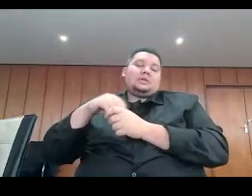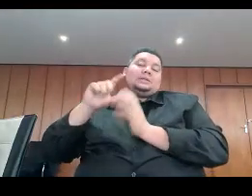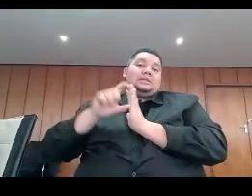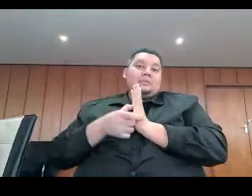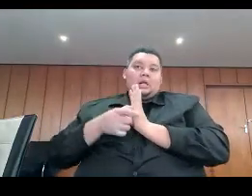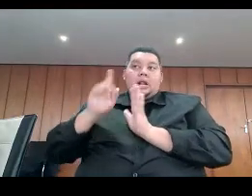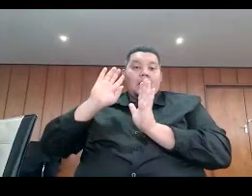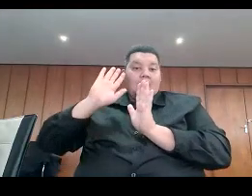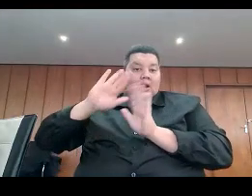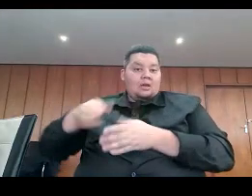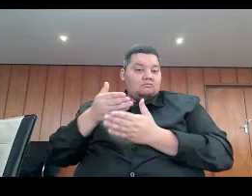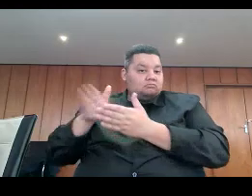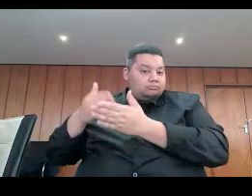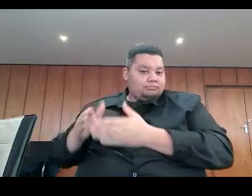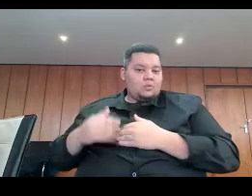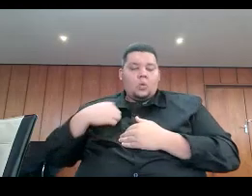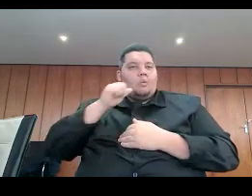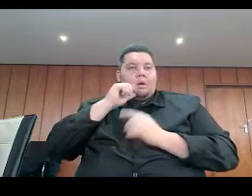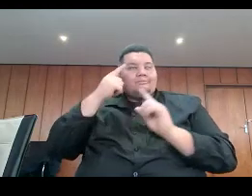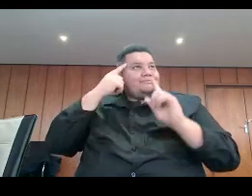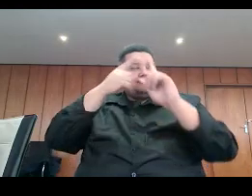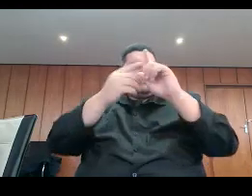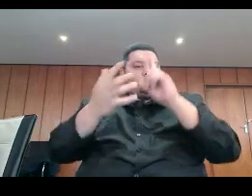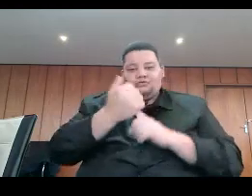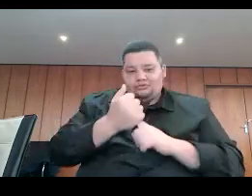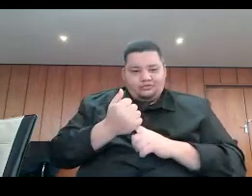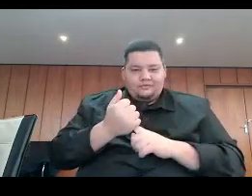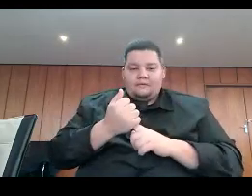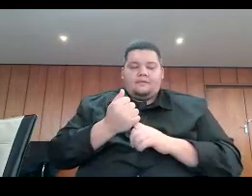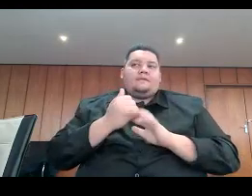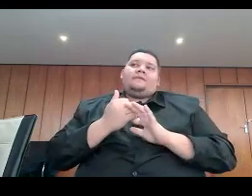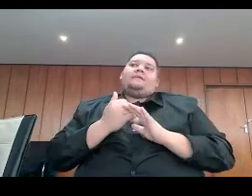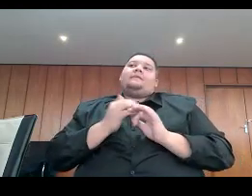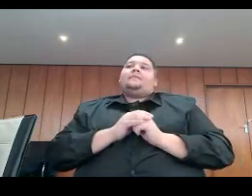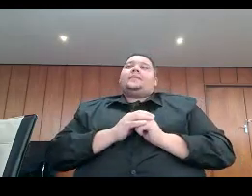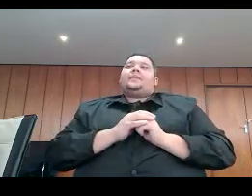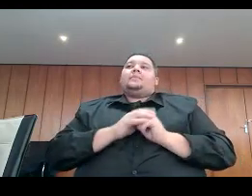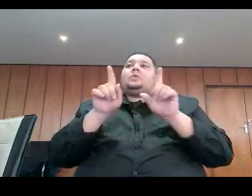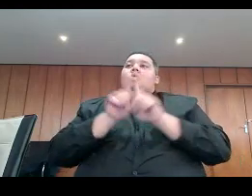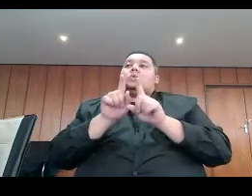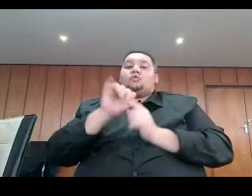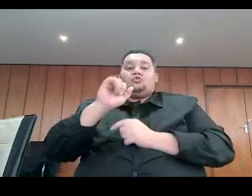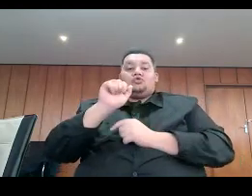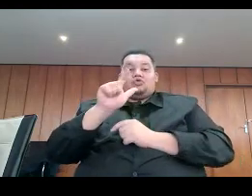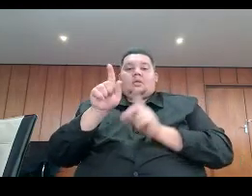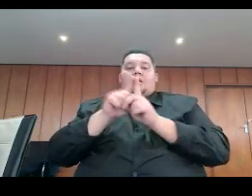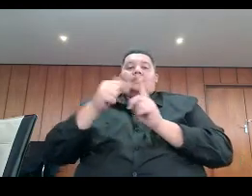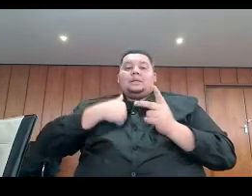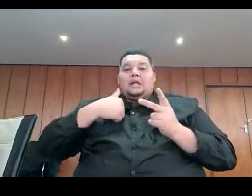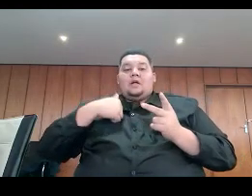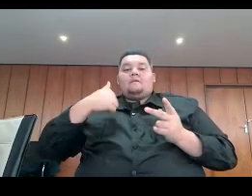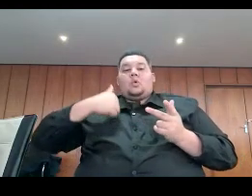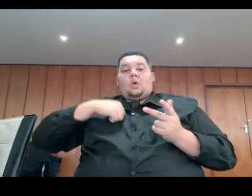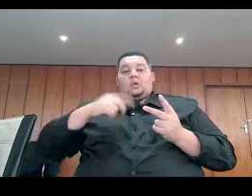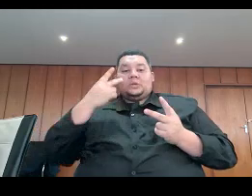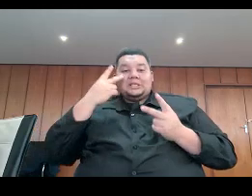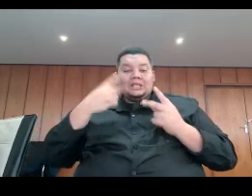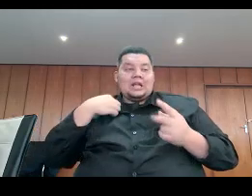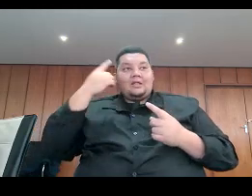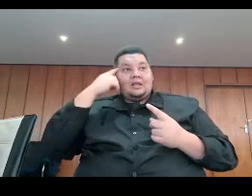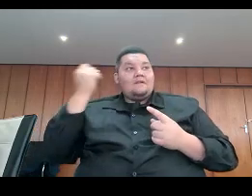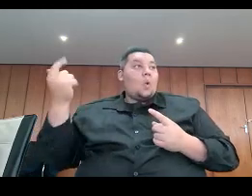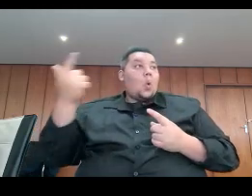going to get there, or the time or the struggle will continue indefinitely. And Jill and I would like to see, and I think for